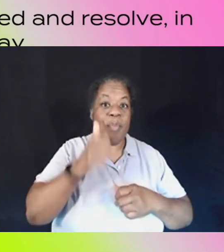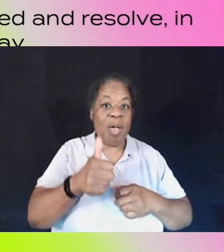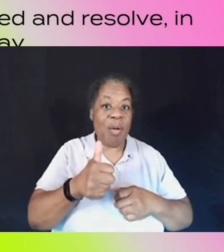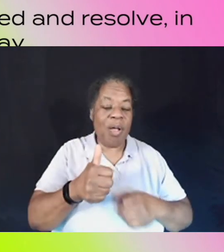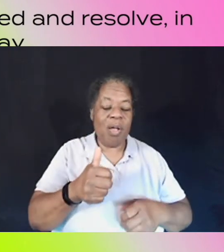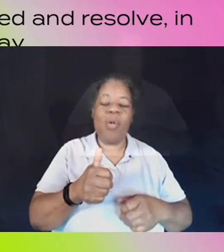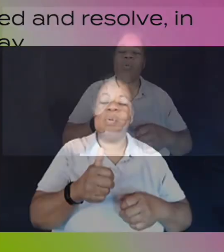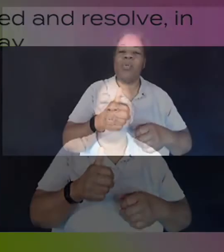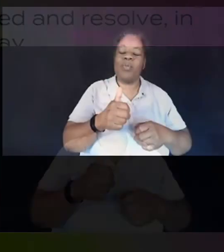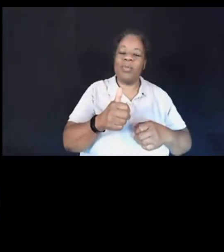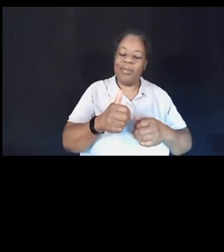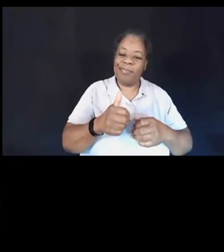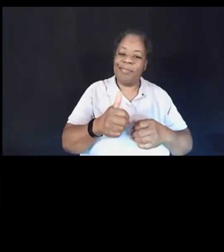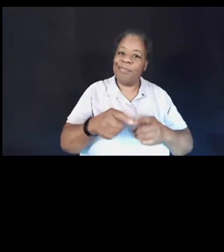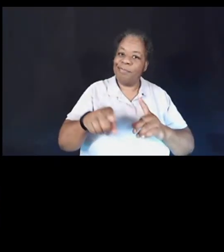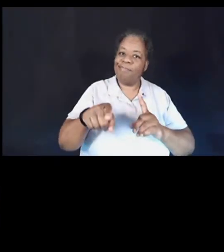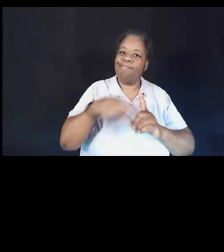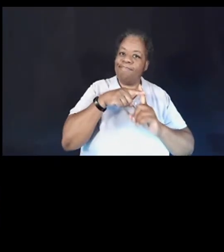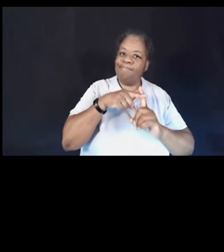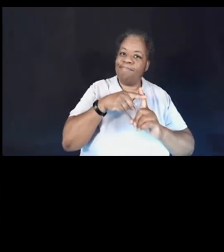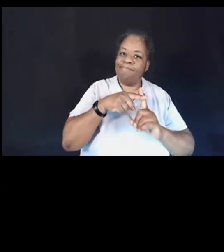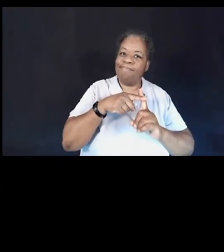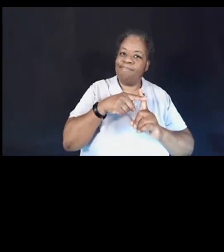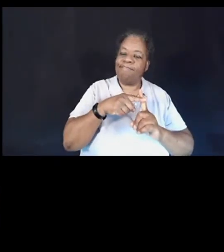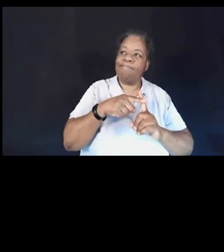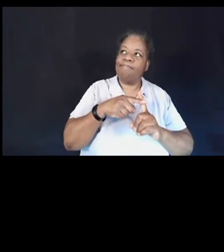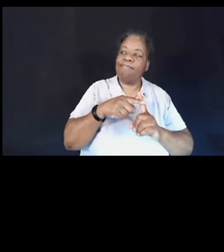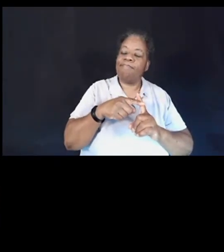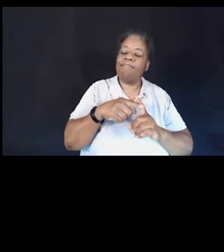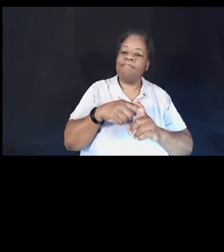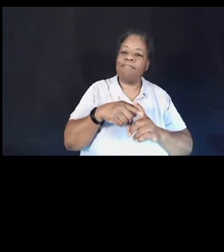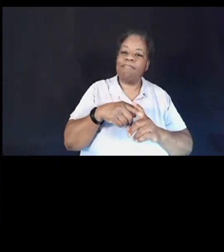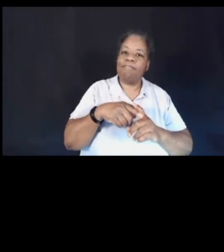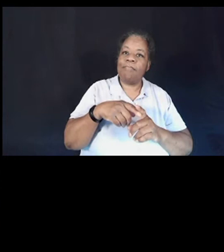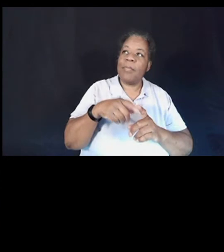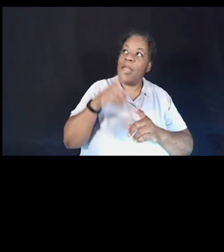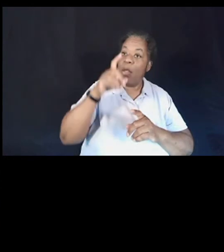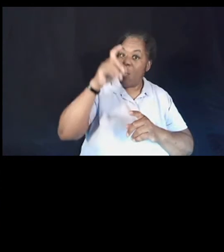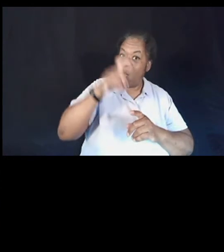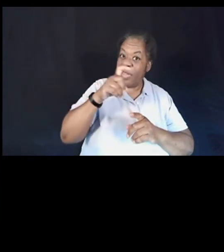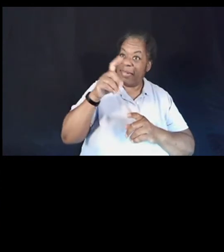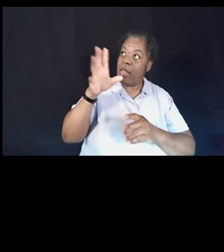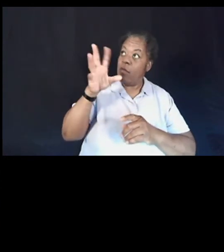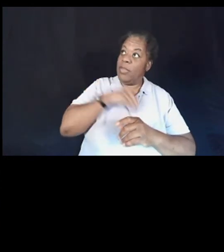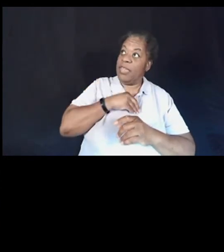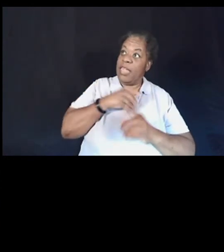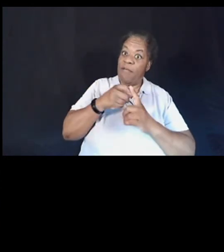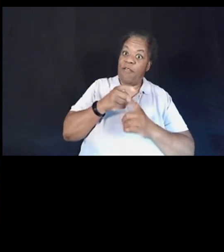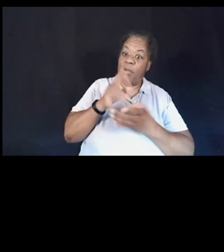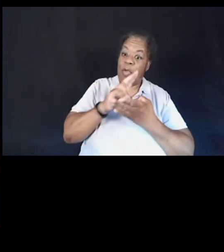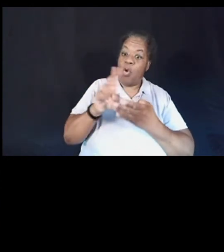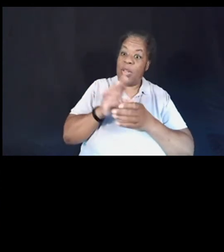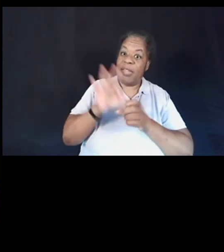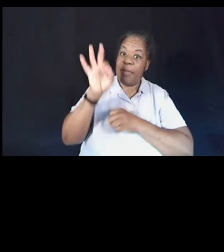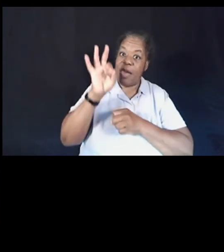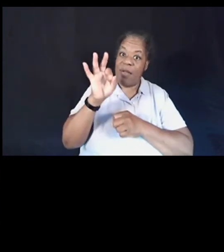of wisdom you've received from the Holy Spirit and resolve in a concrete way to live that out the following day.